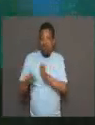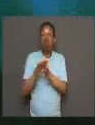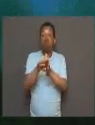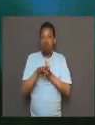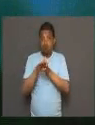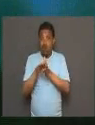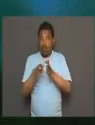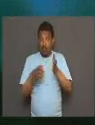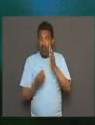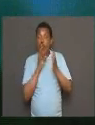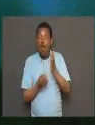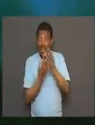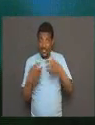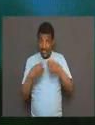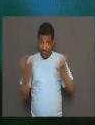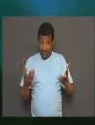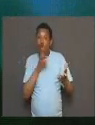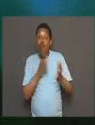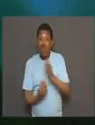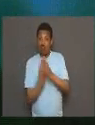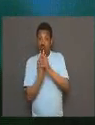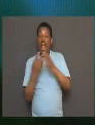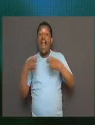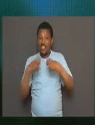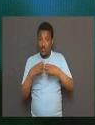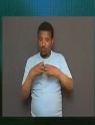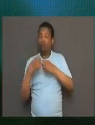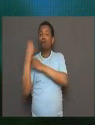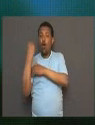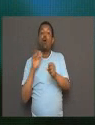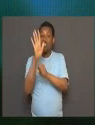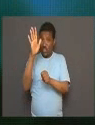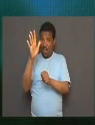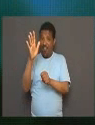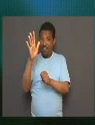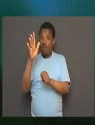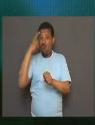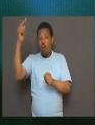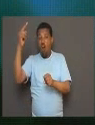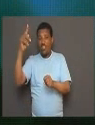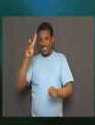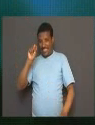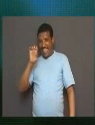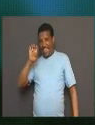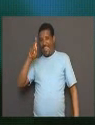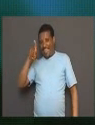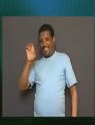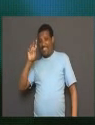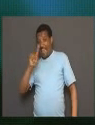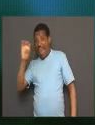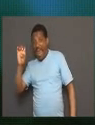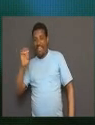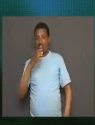rivers. The hydroelectric power potential for ceicteth